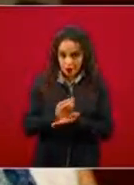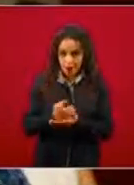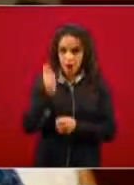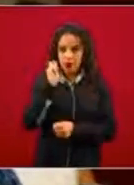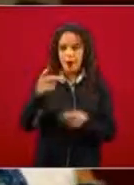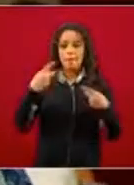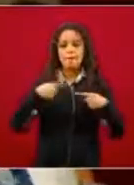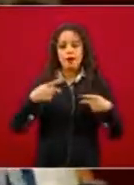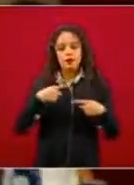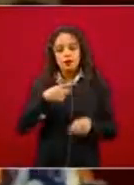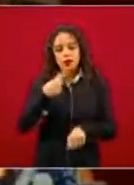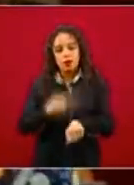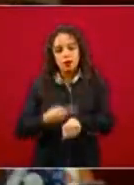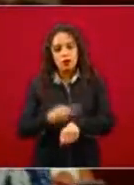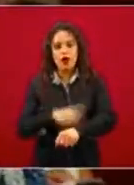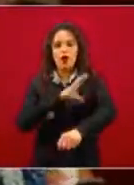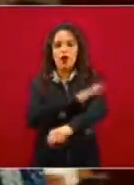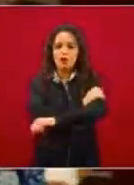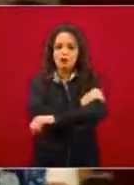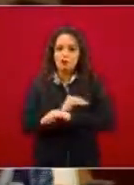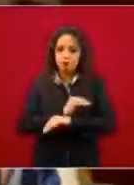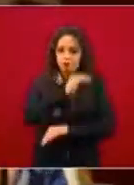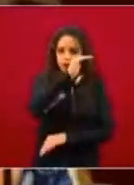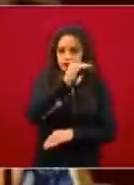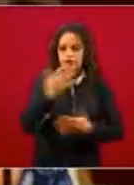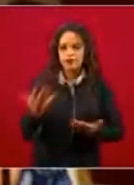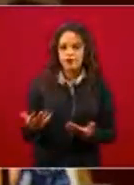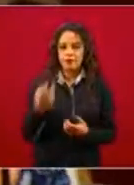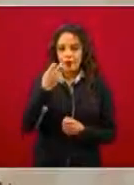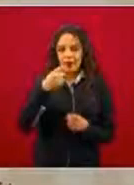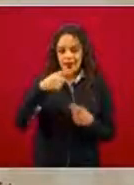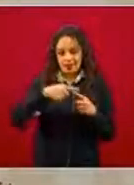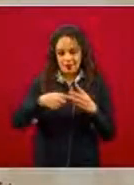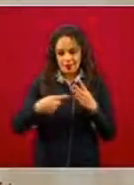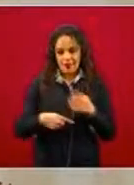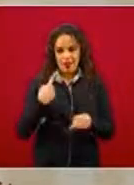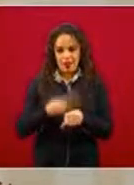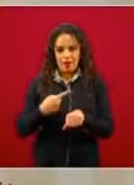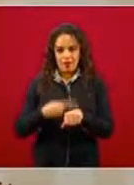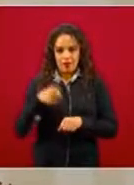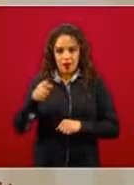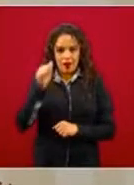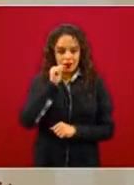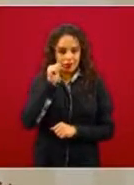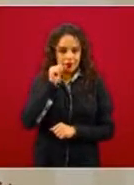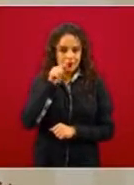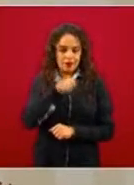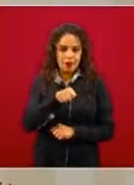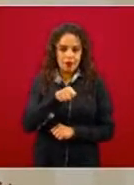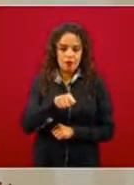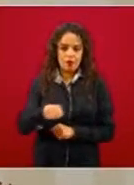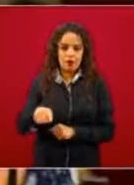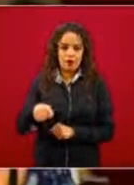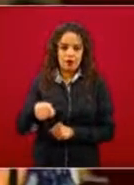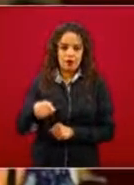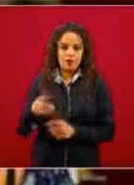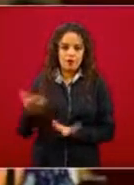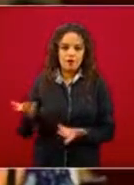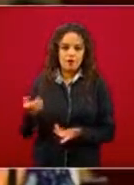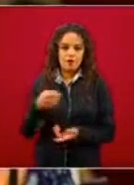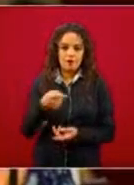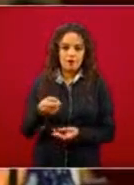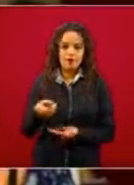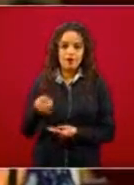recovered, how are they classified in terms of people who survived with pre-existing conditions like